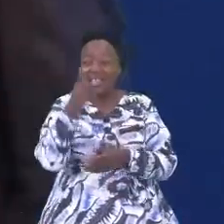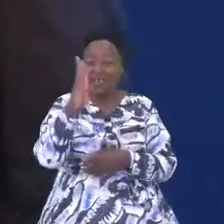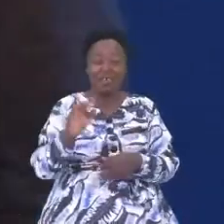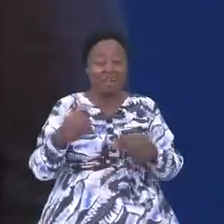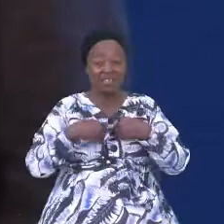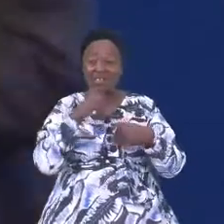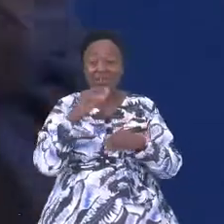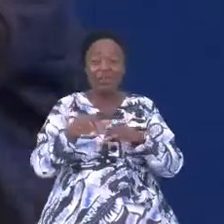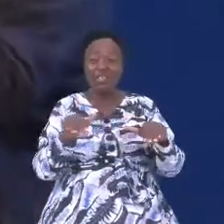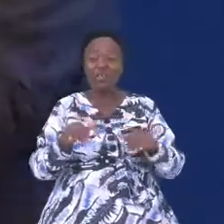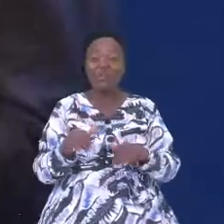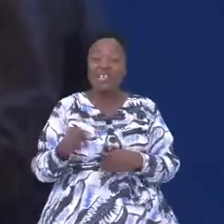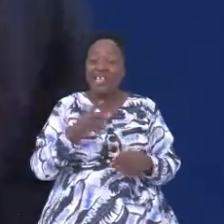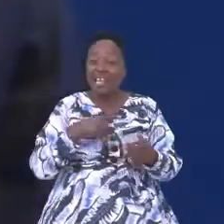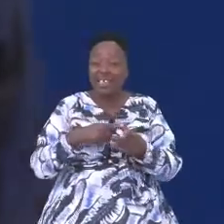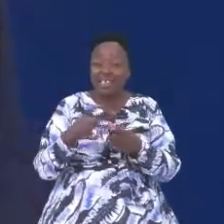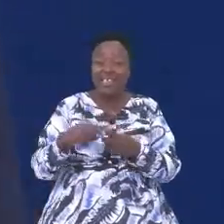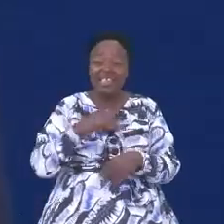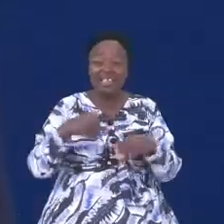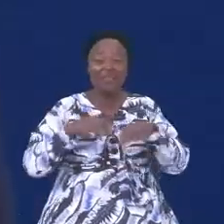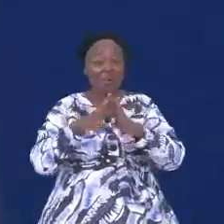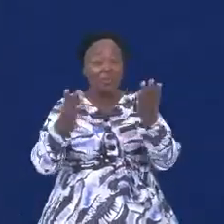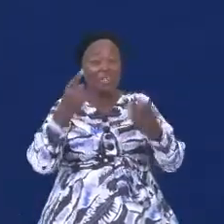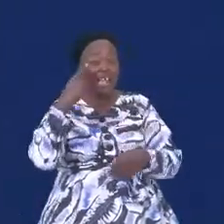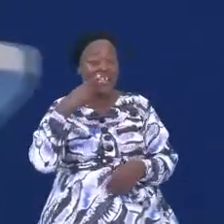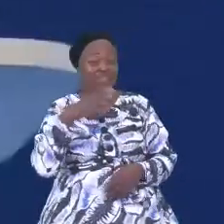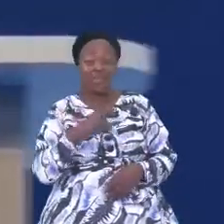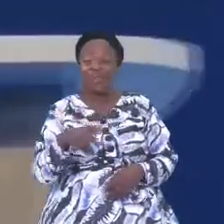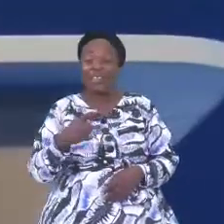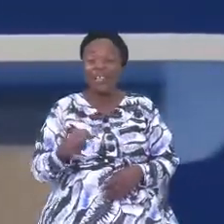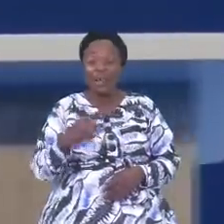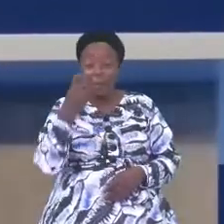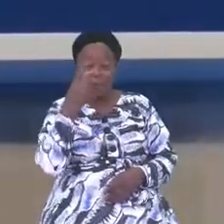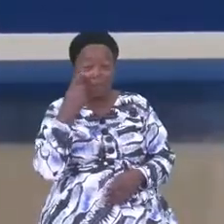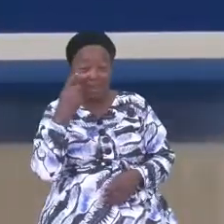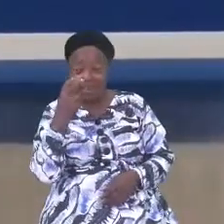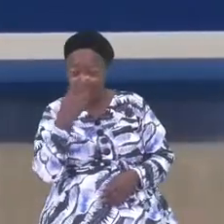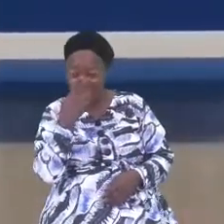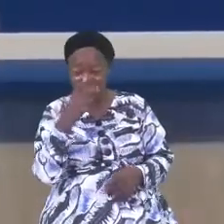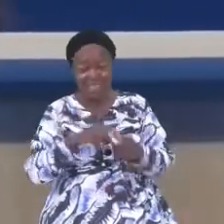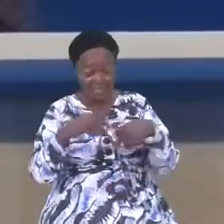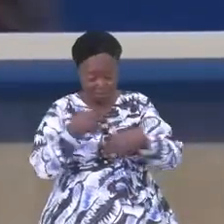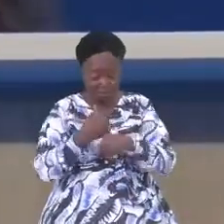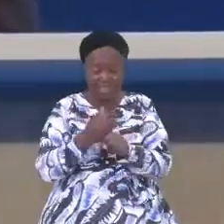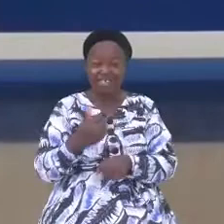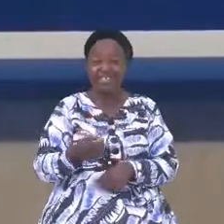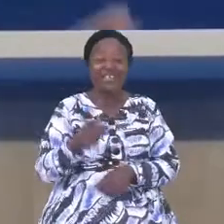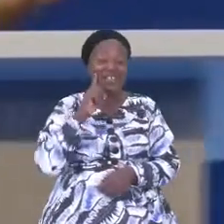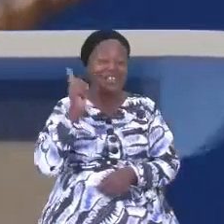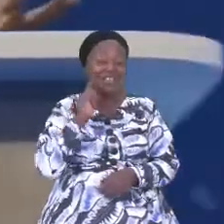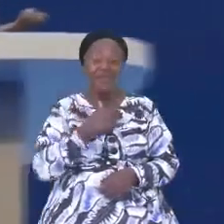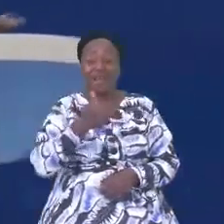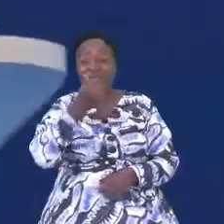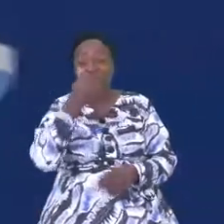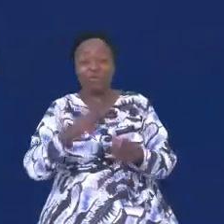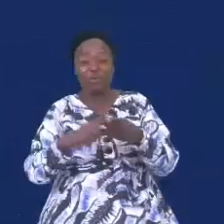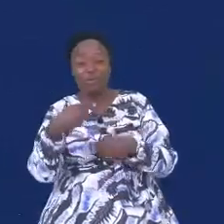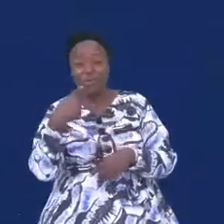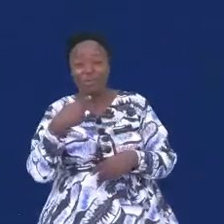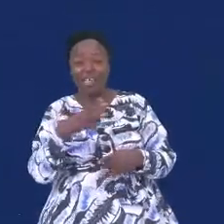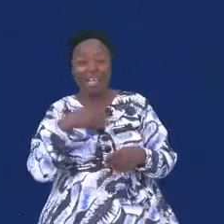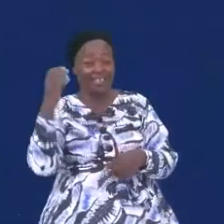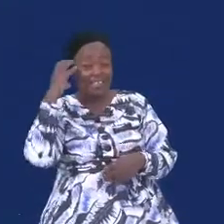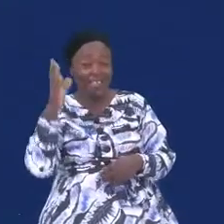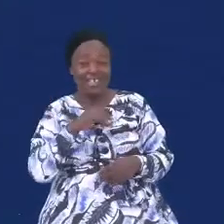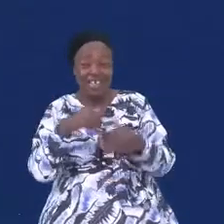not done. It's opened the eyes of the blind. It's made the deaf and the dumb to speak. It's made the lame to